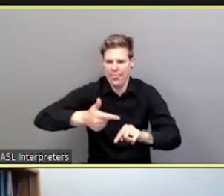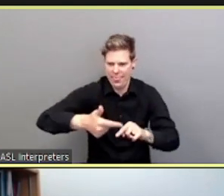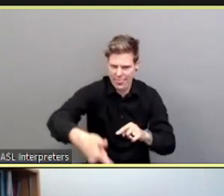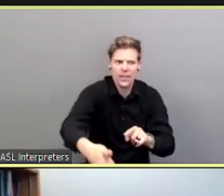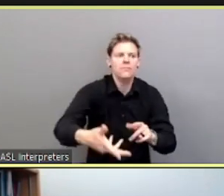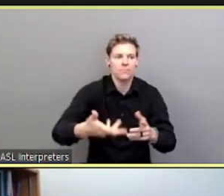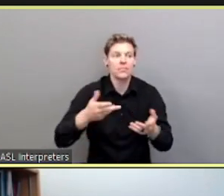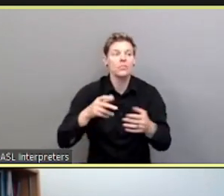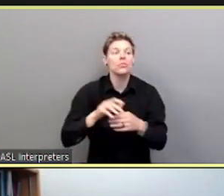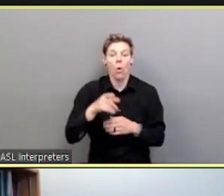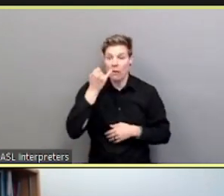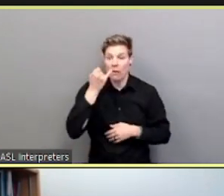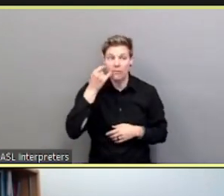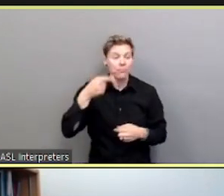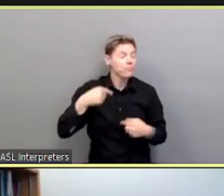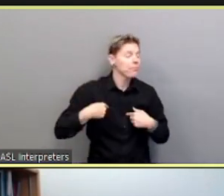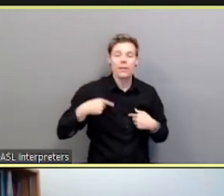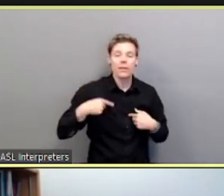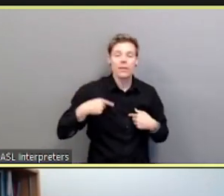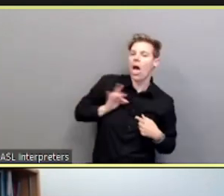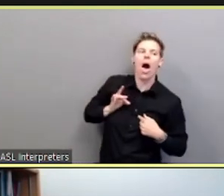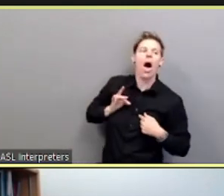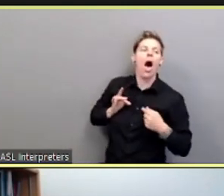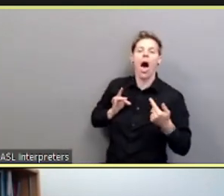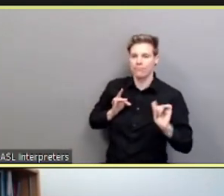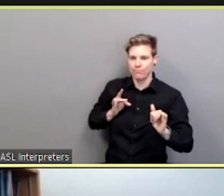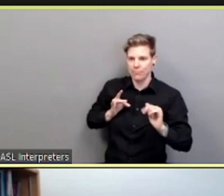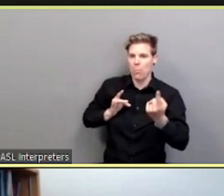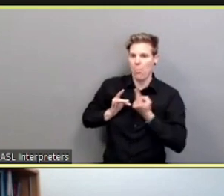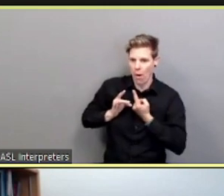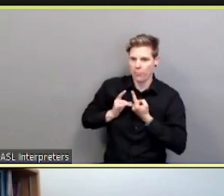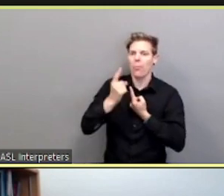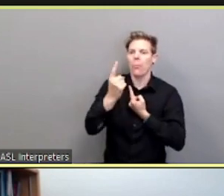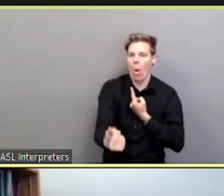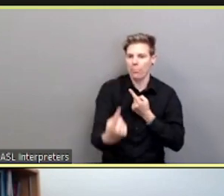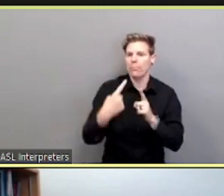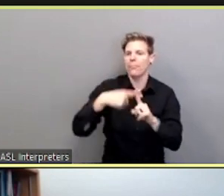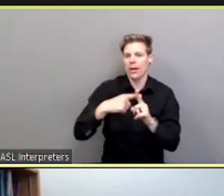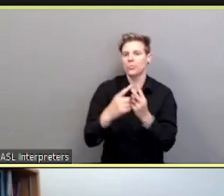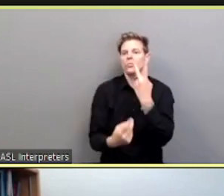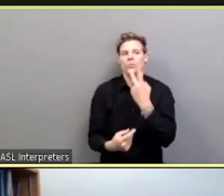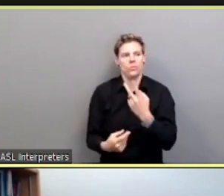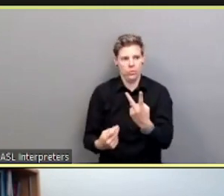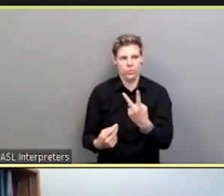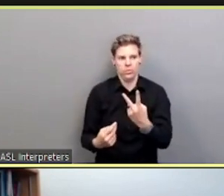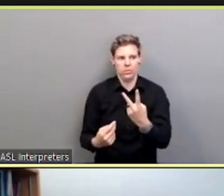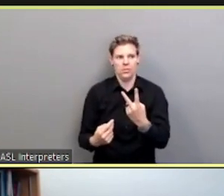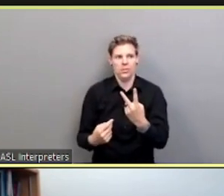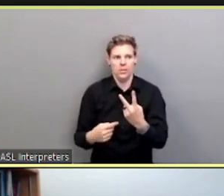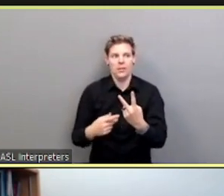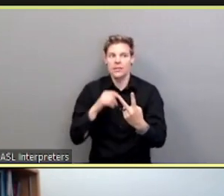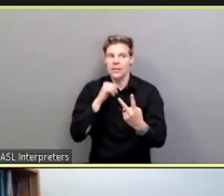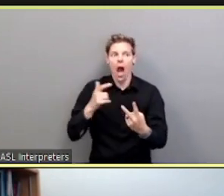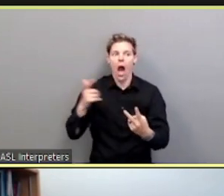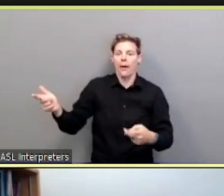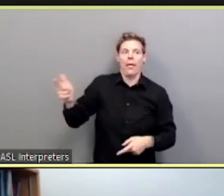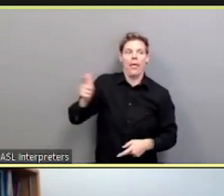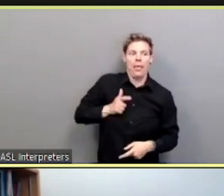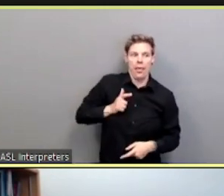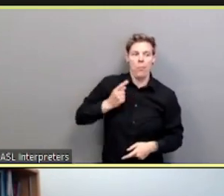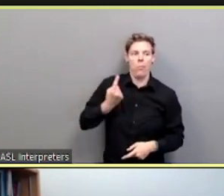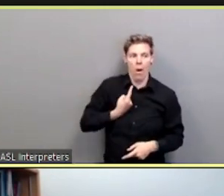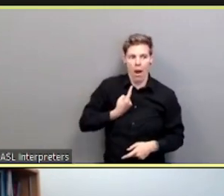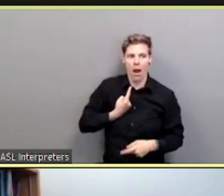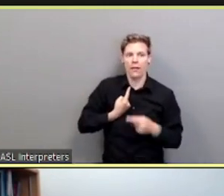that also is something that we really like to see. And we want to see this number continue to